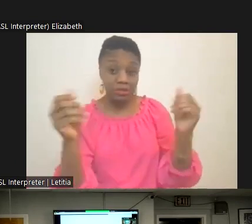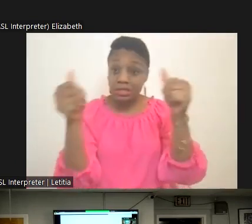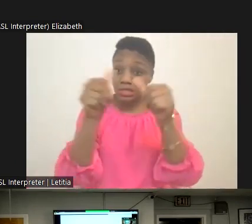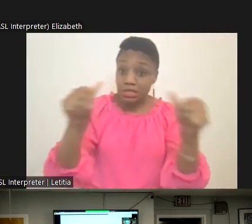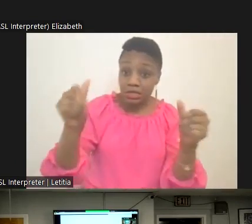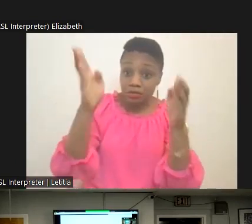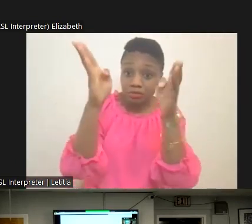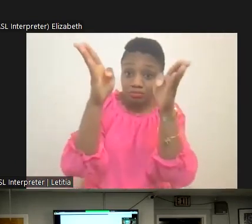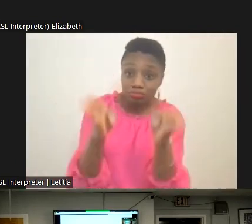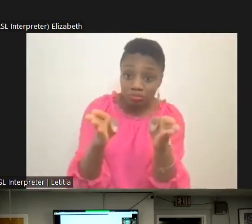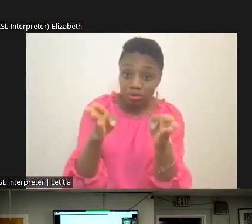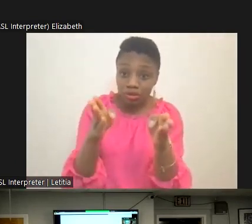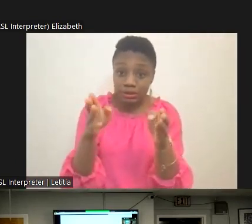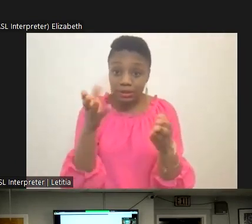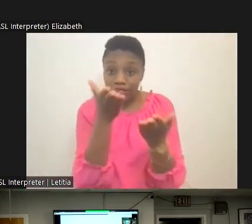No.